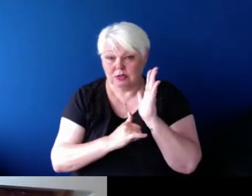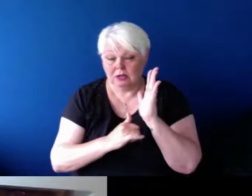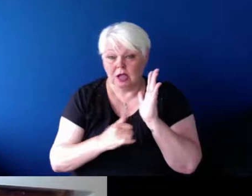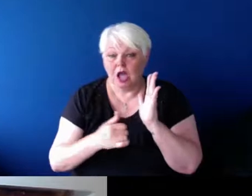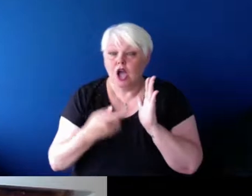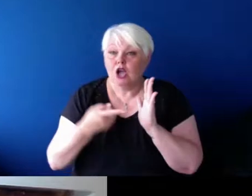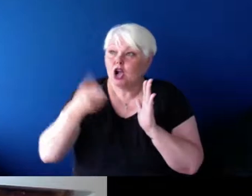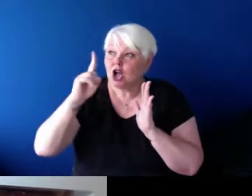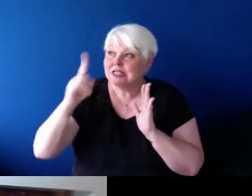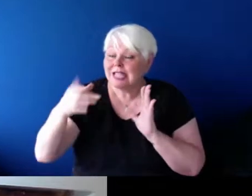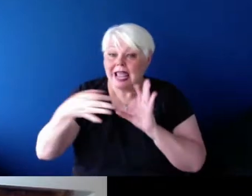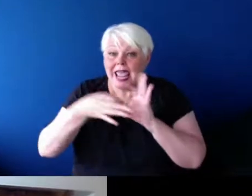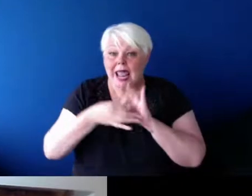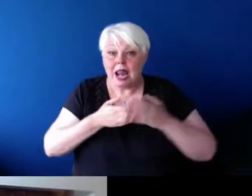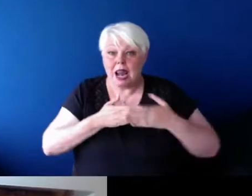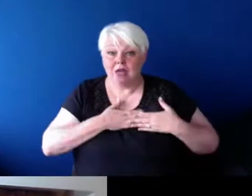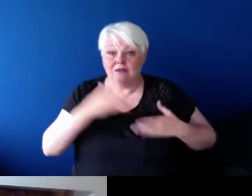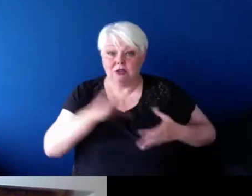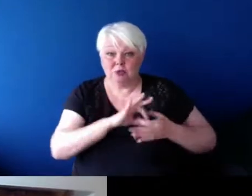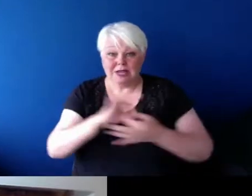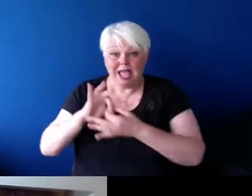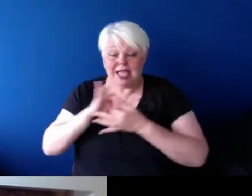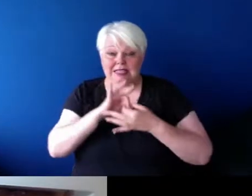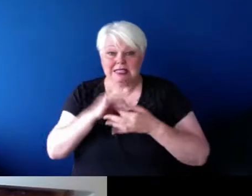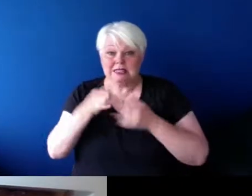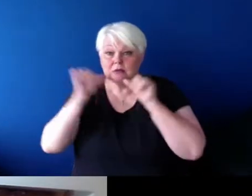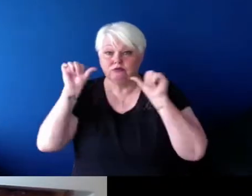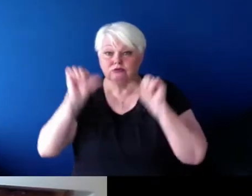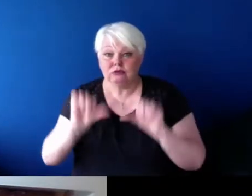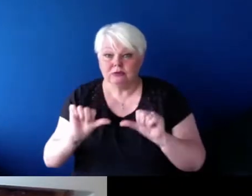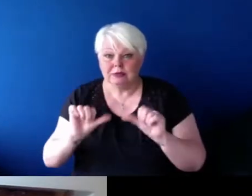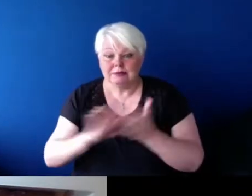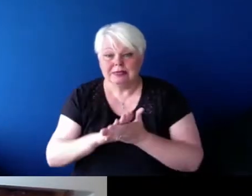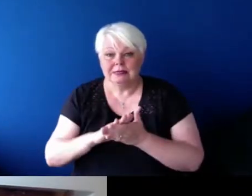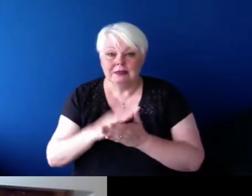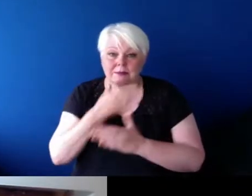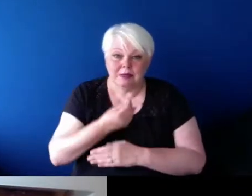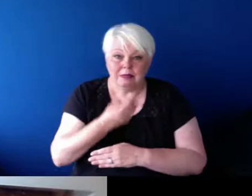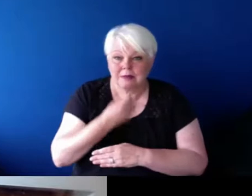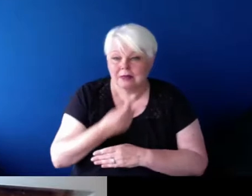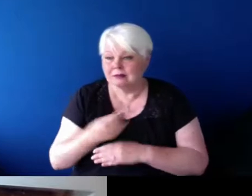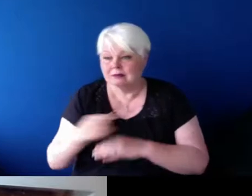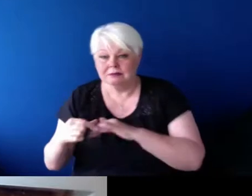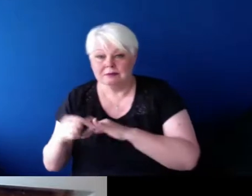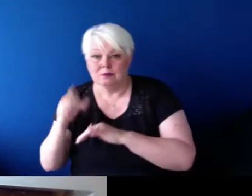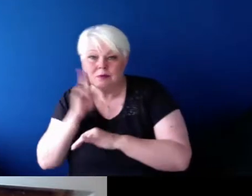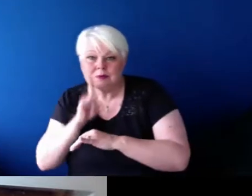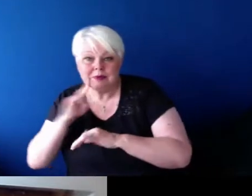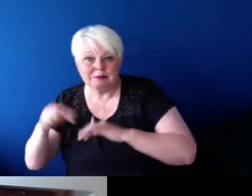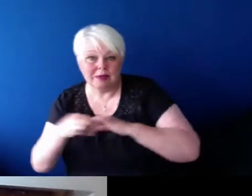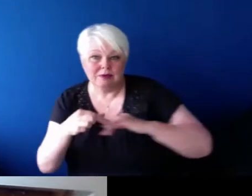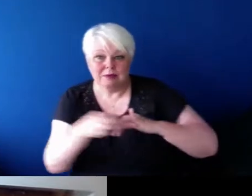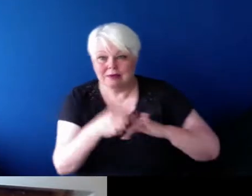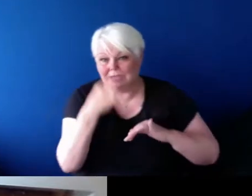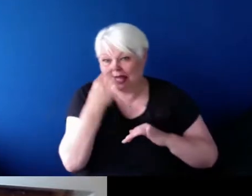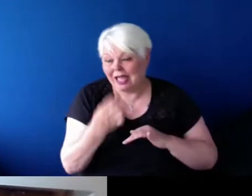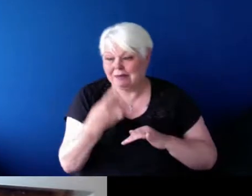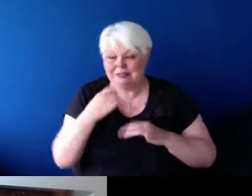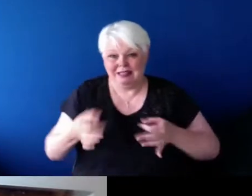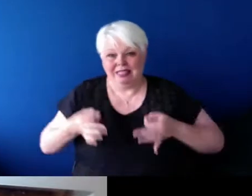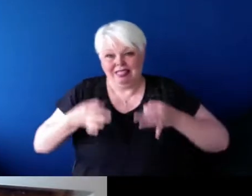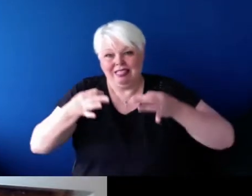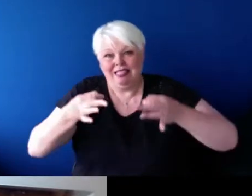Us, which proposed to allow churches to hold same-sex weddings. But COVID restrictions delayed local churches debating and